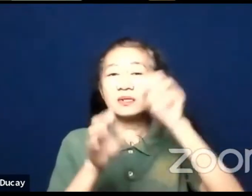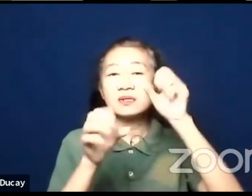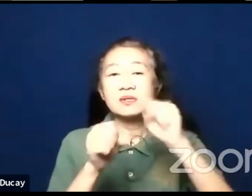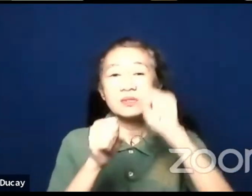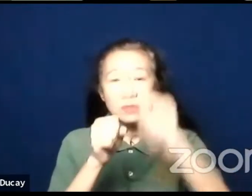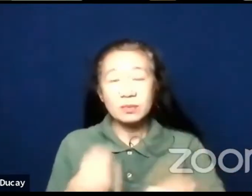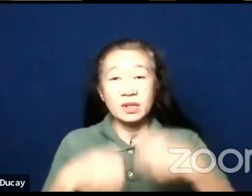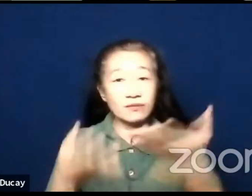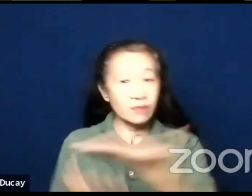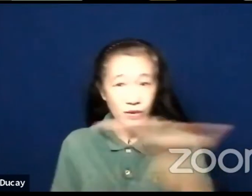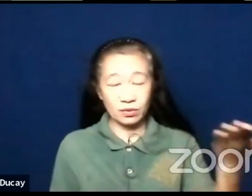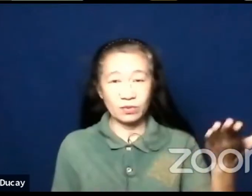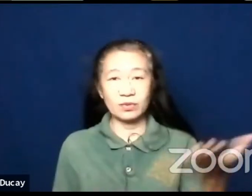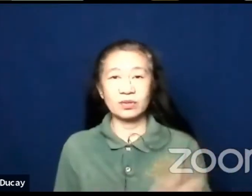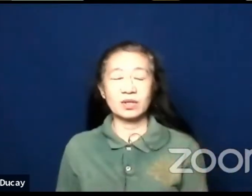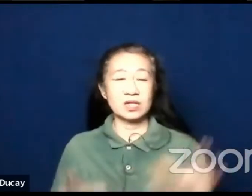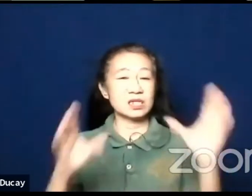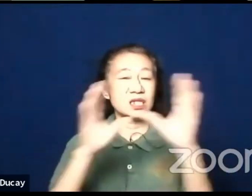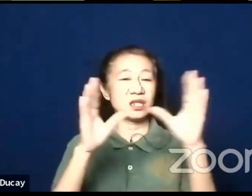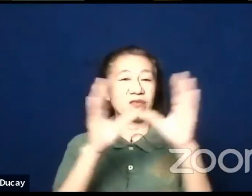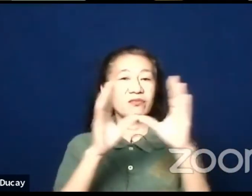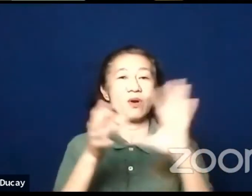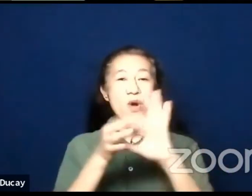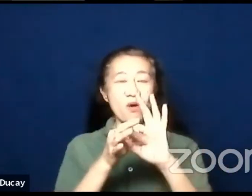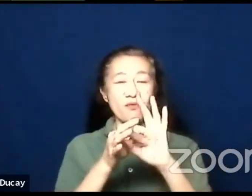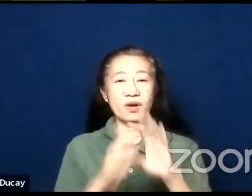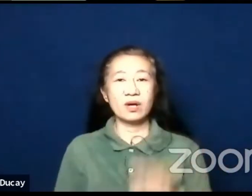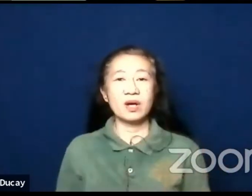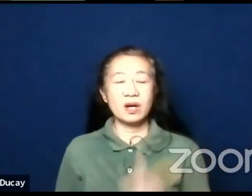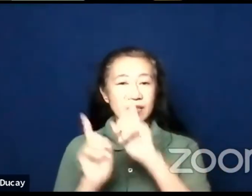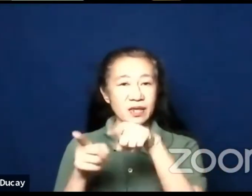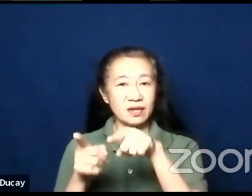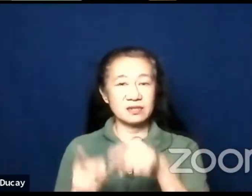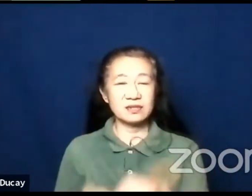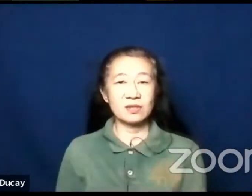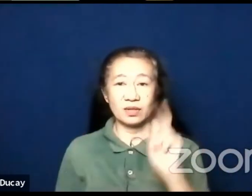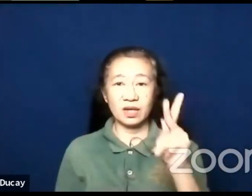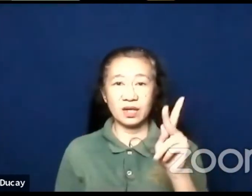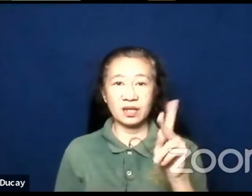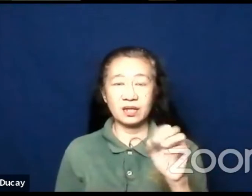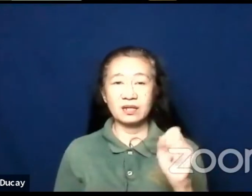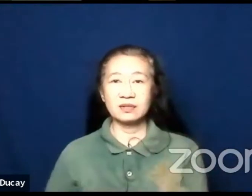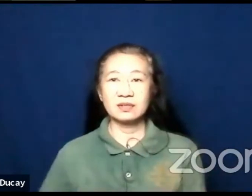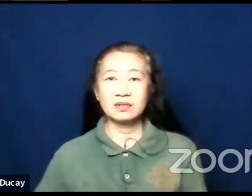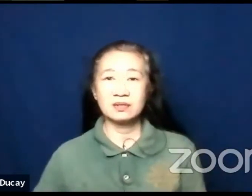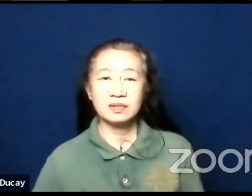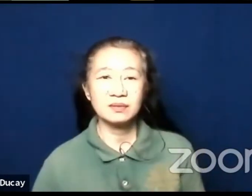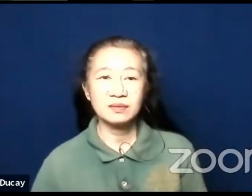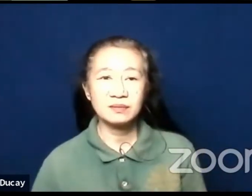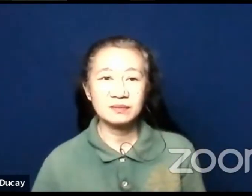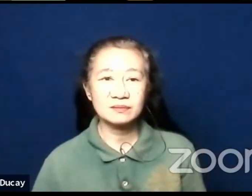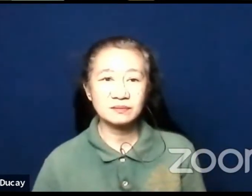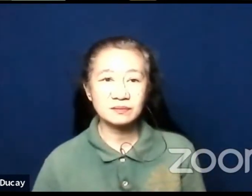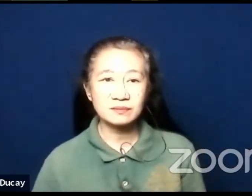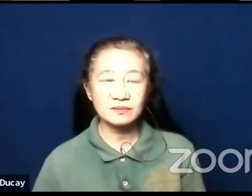kayo, no, ng certificate of attendance. Okay, sige G, go. May mga tanong na ba